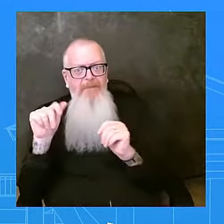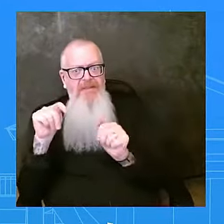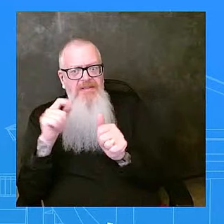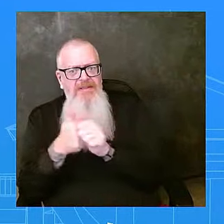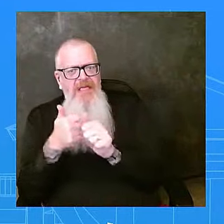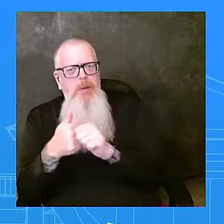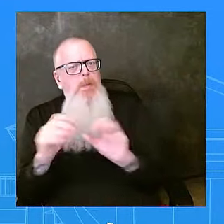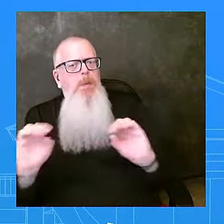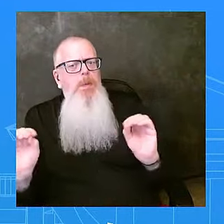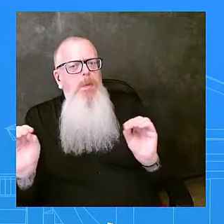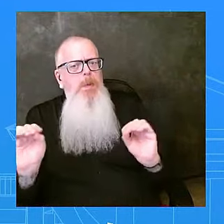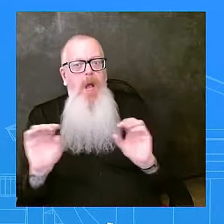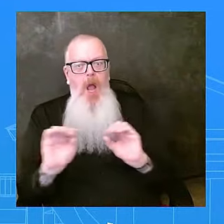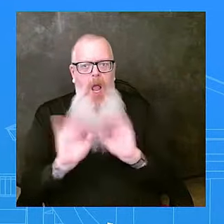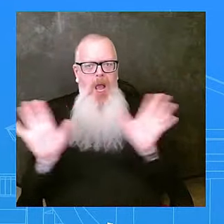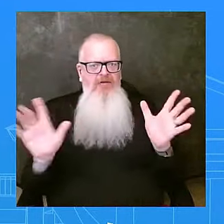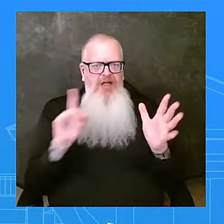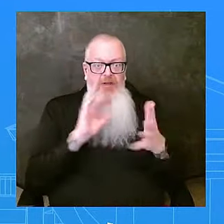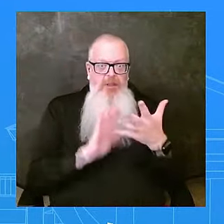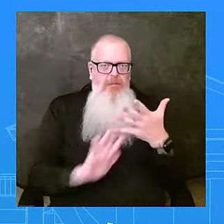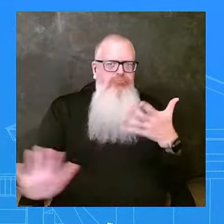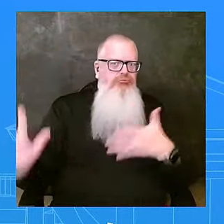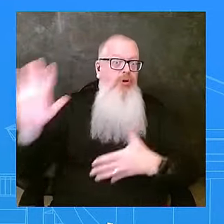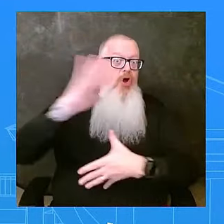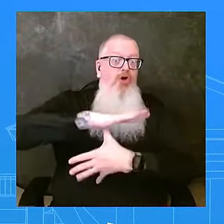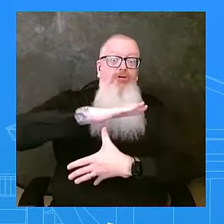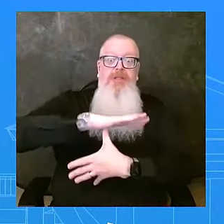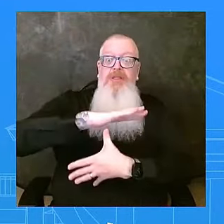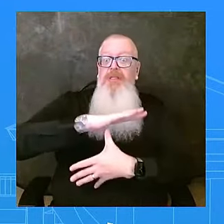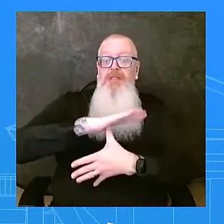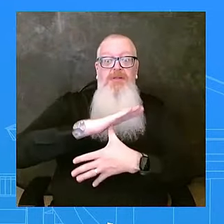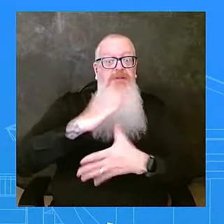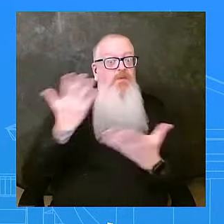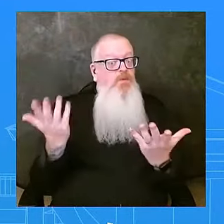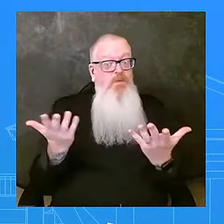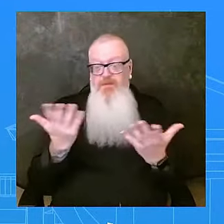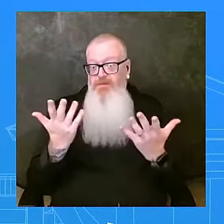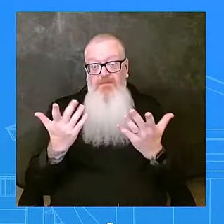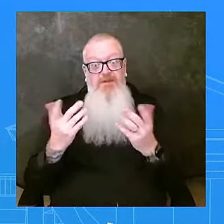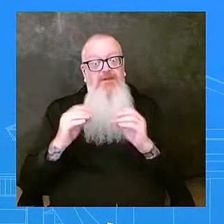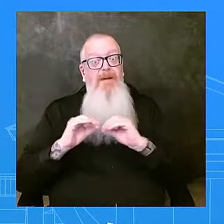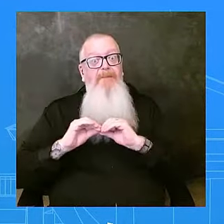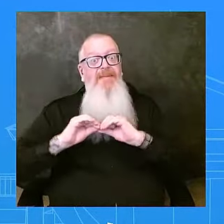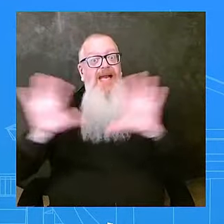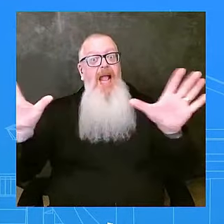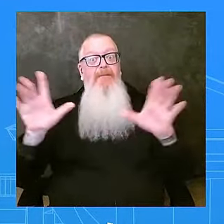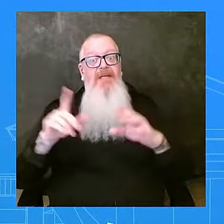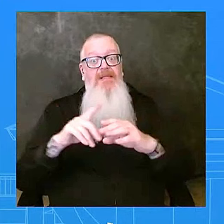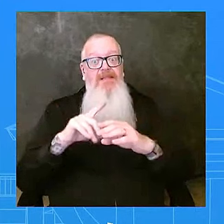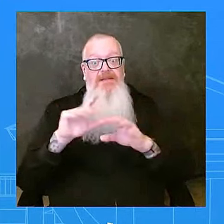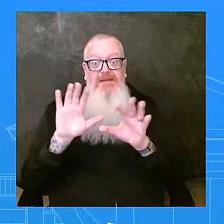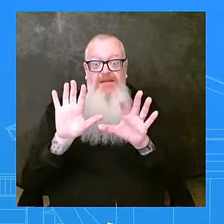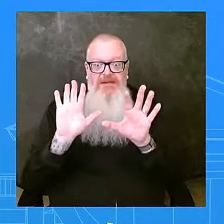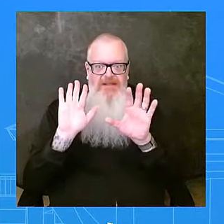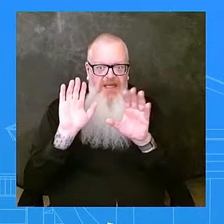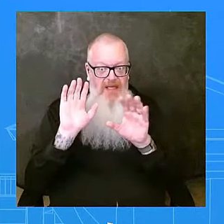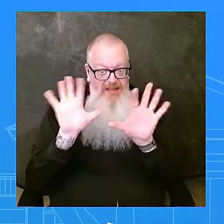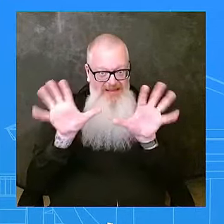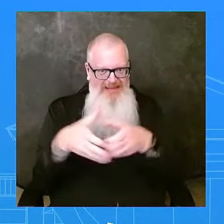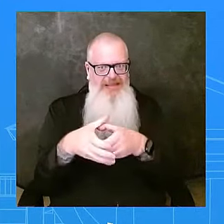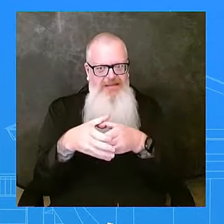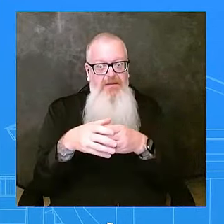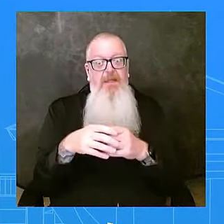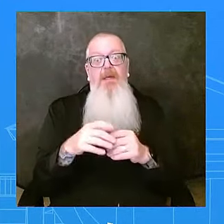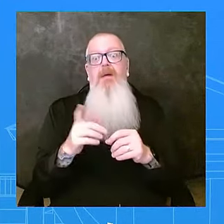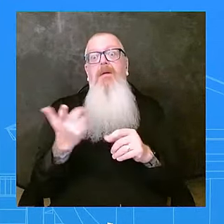one priority when it comes to the pandemic office and also other White House offices, and what we're trying to do here is